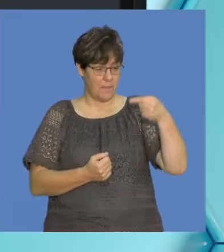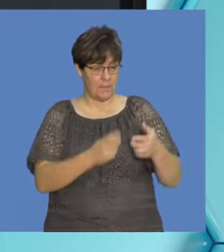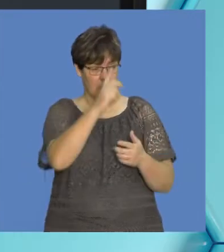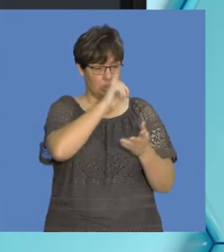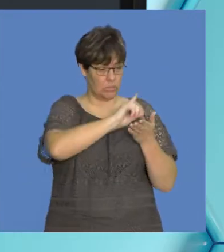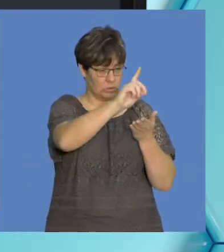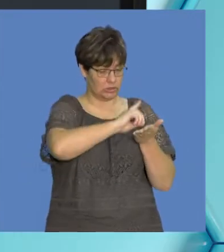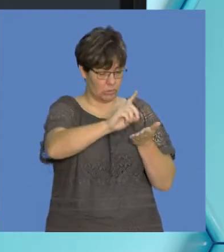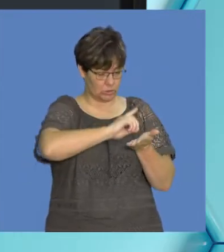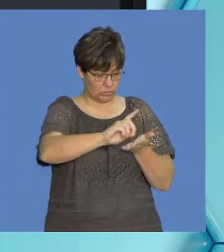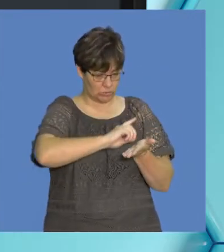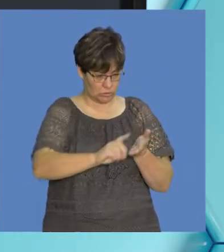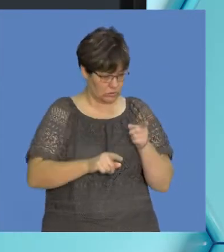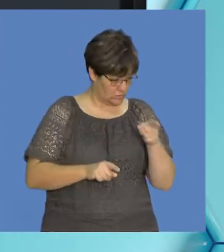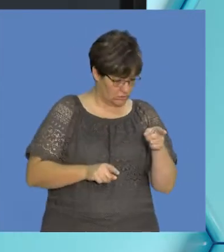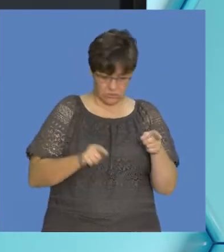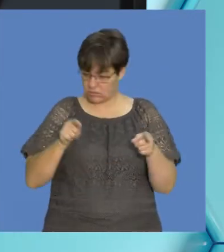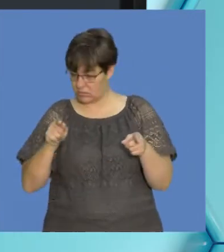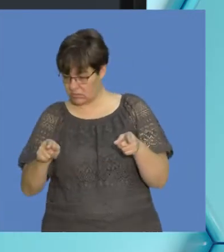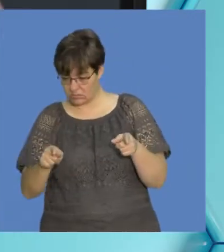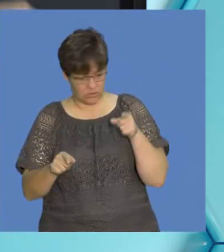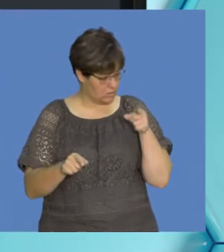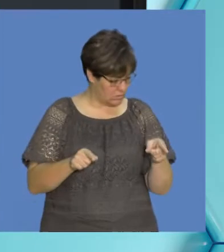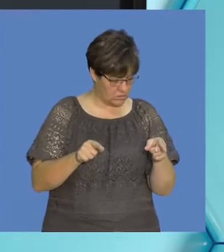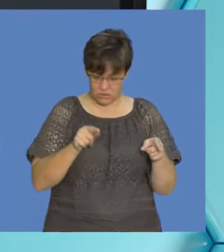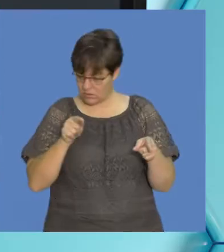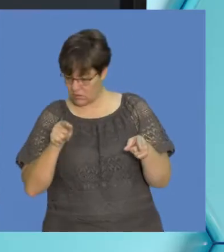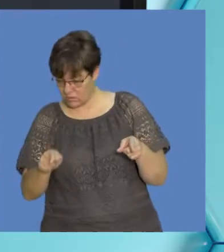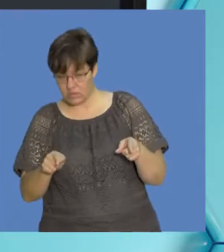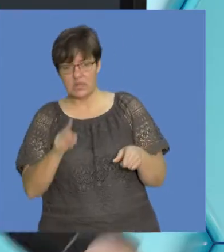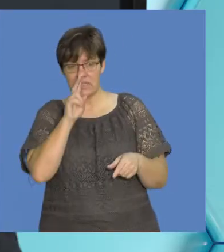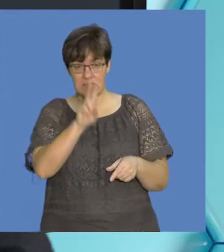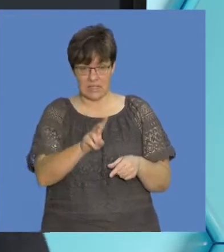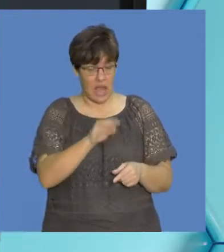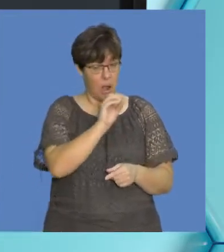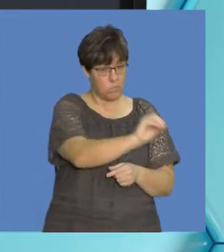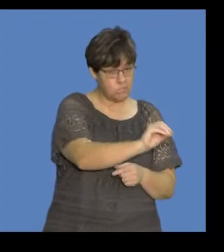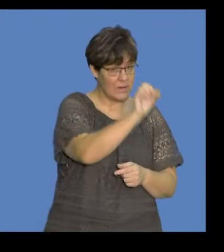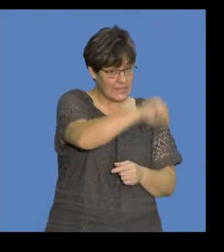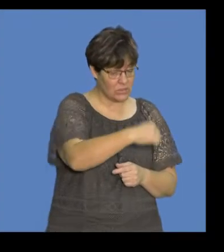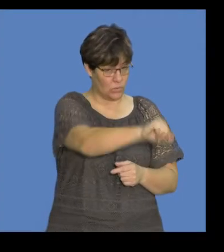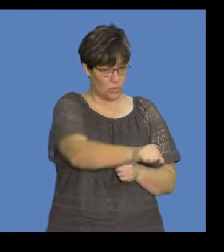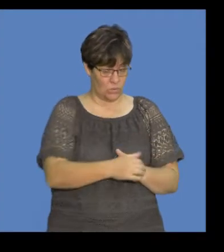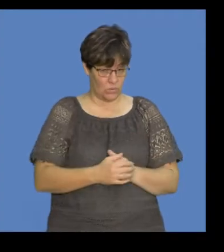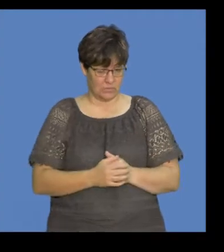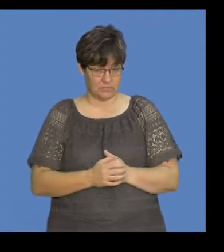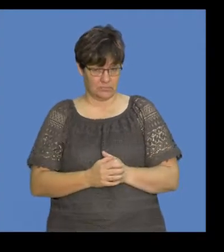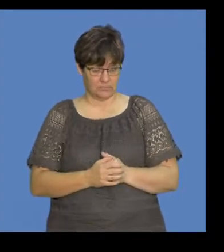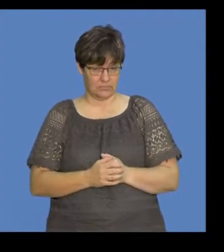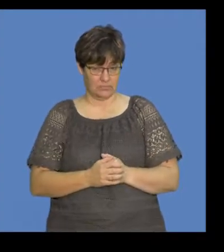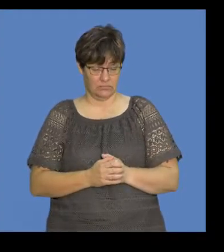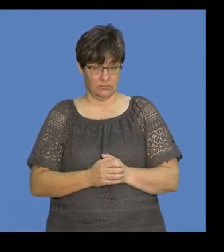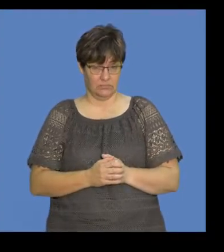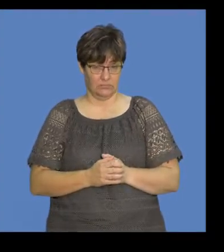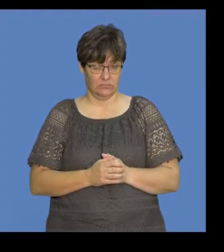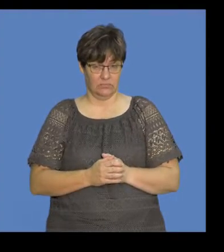that you have made to see whether they appear on the bank statement or not, right? And